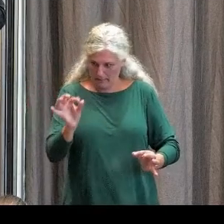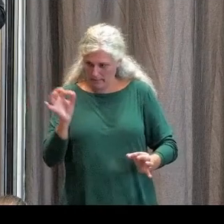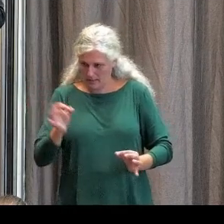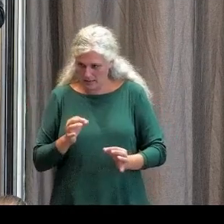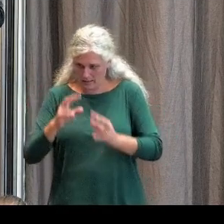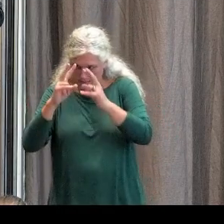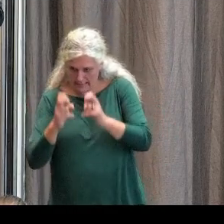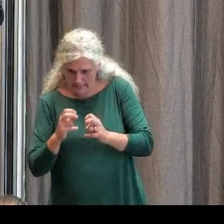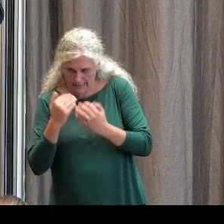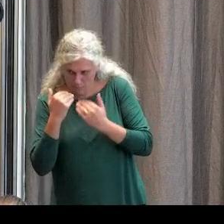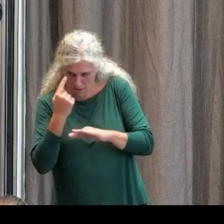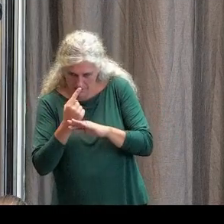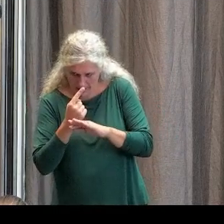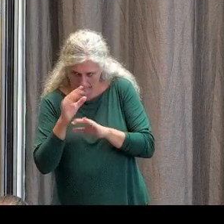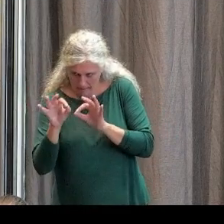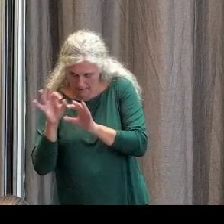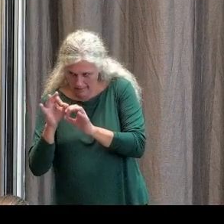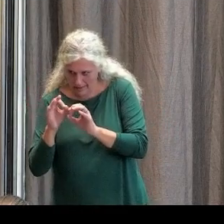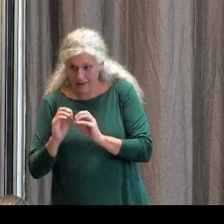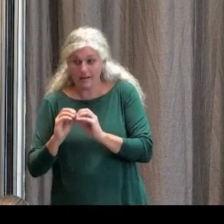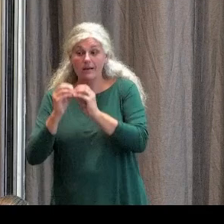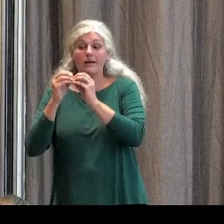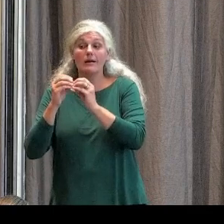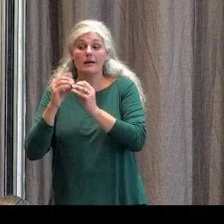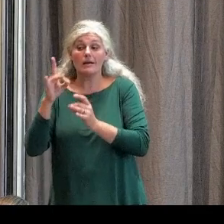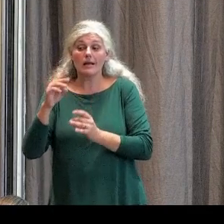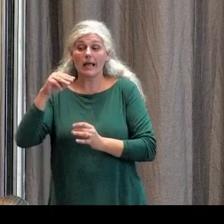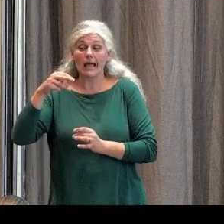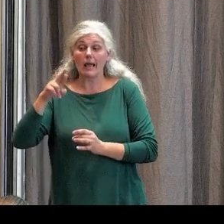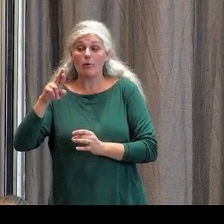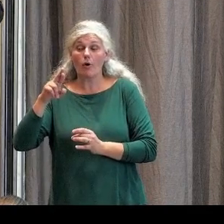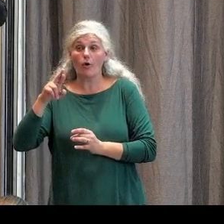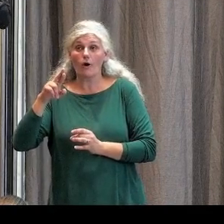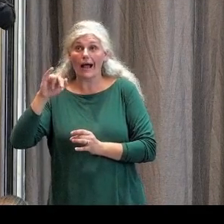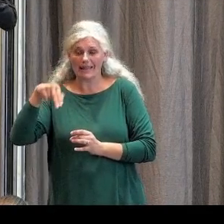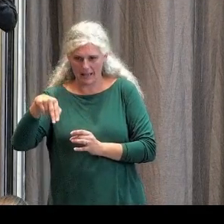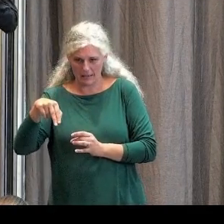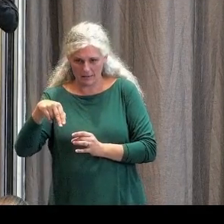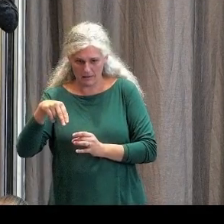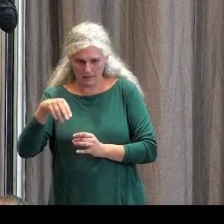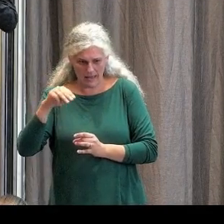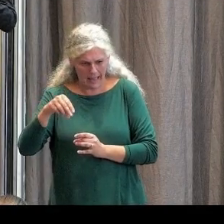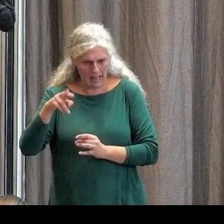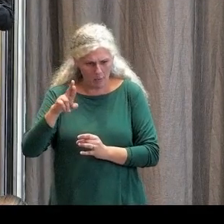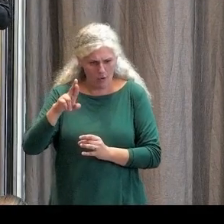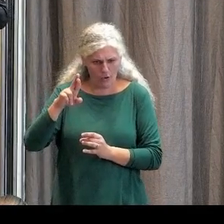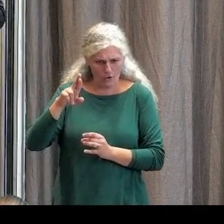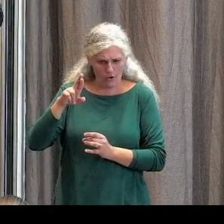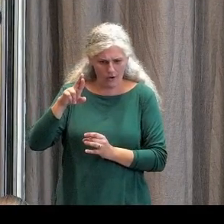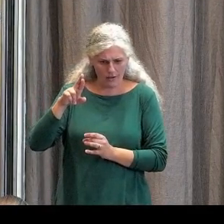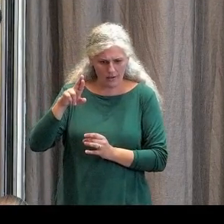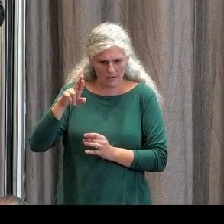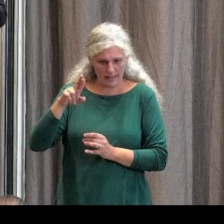the information, and makes something called mRNA, which is a bit like a sort of a mirror image of